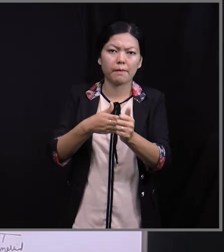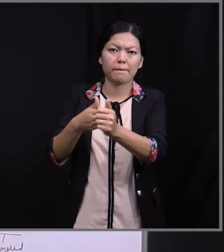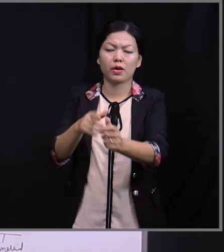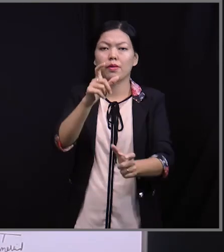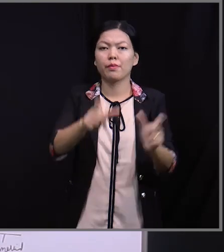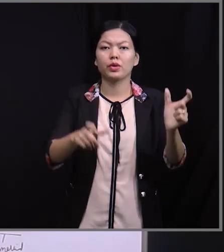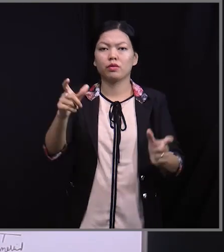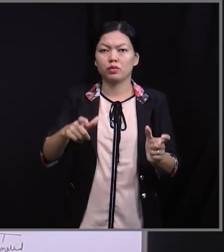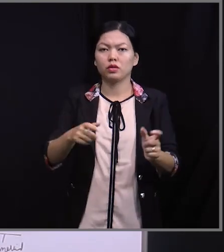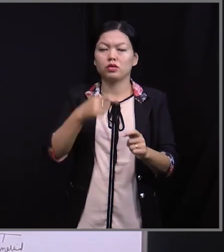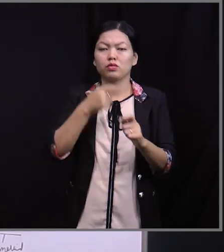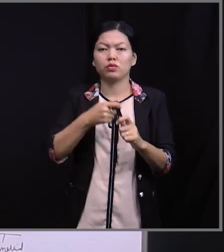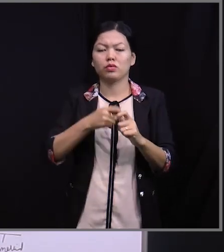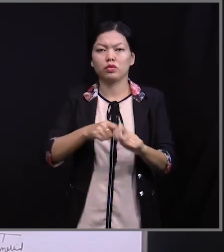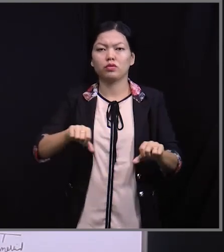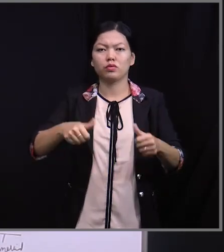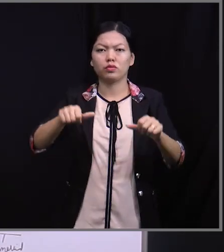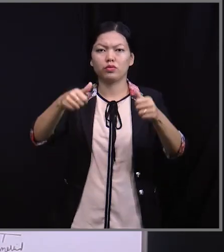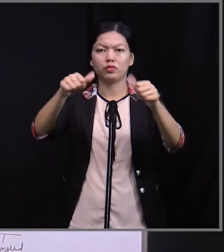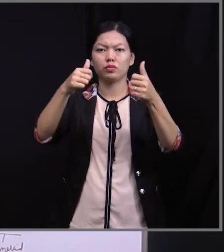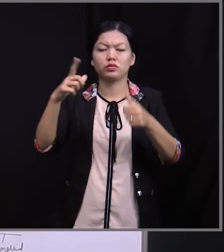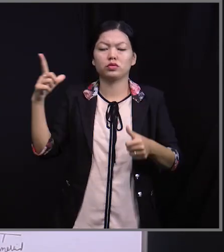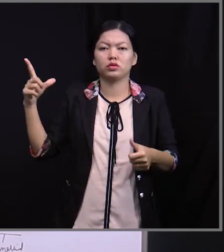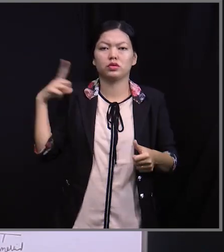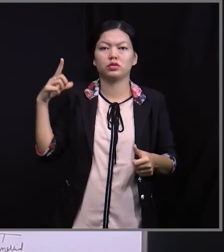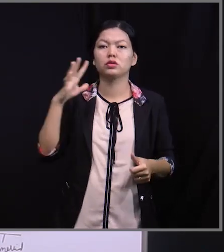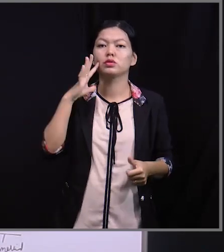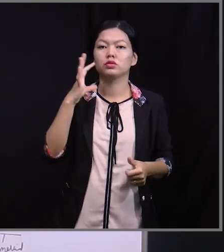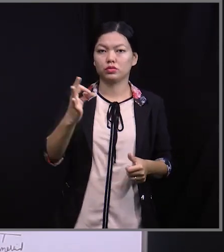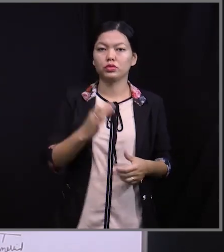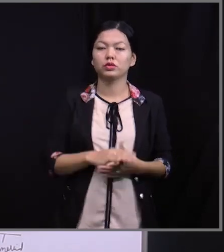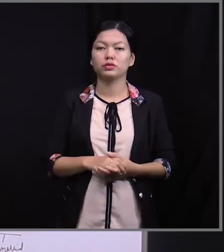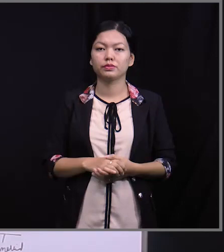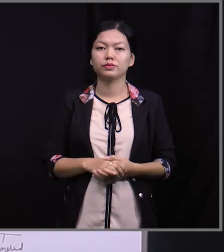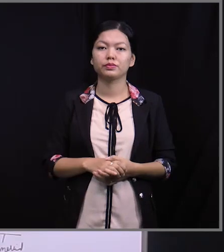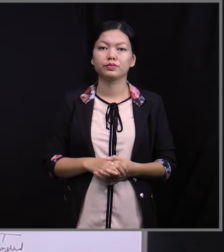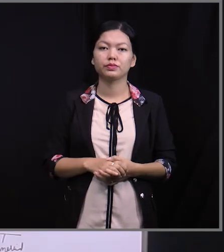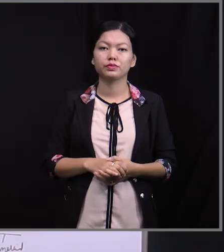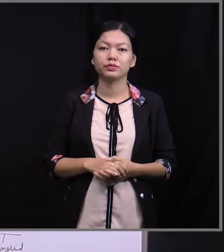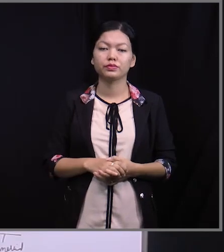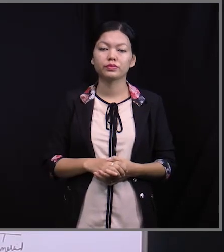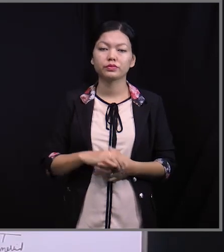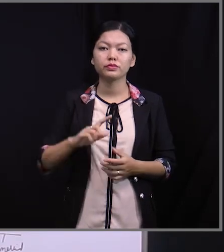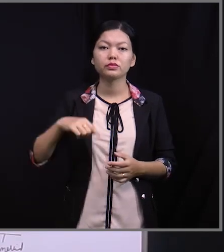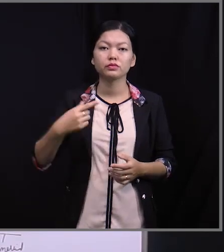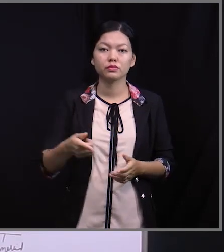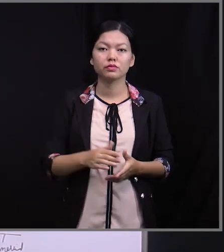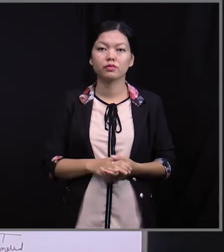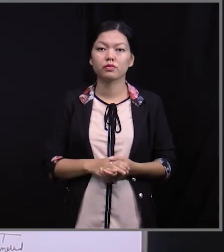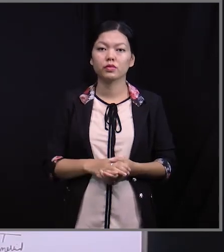betterment and to achieve the common goal, which will help the employee as well as the entrepreneur. Next